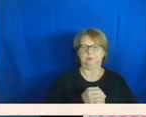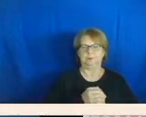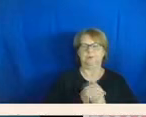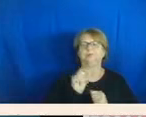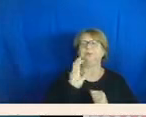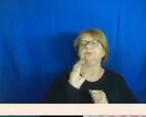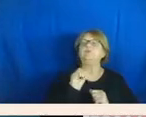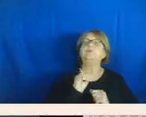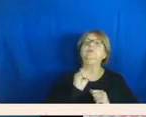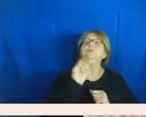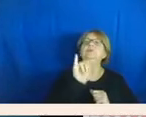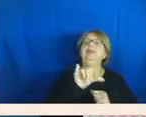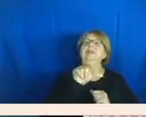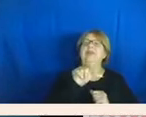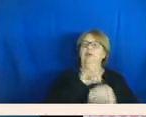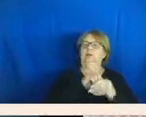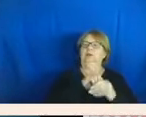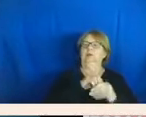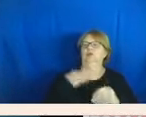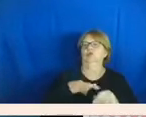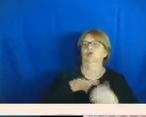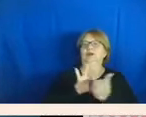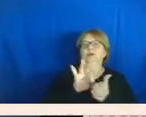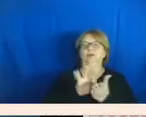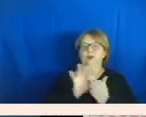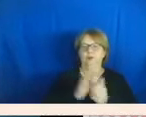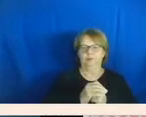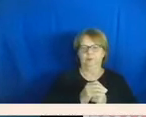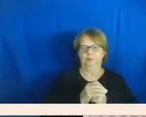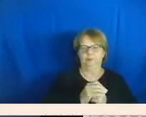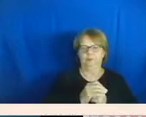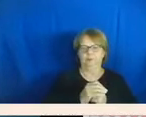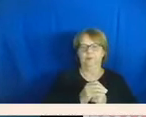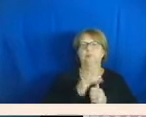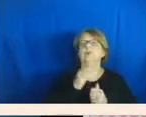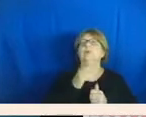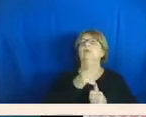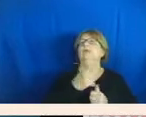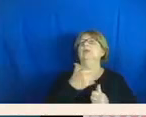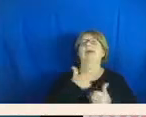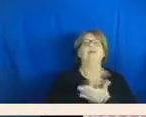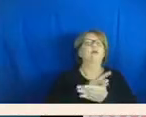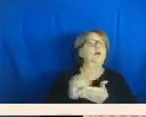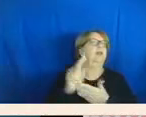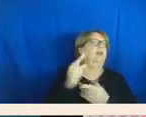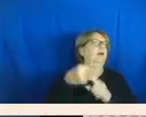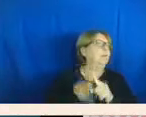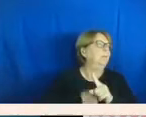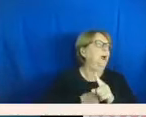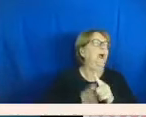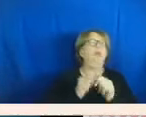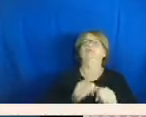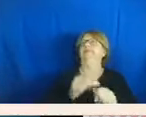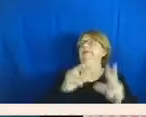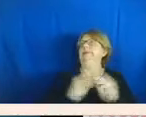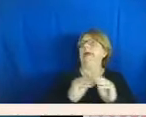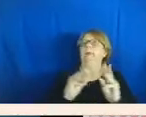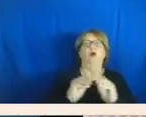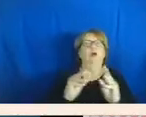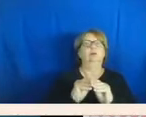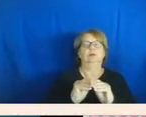into your credit score. They have week-long, month-long seminars on, you know,